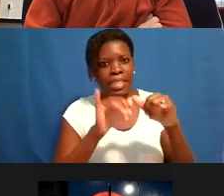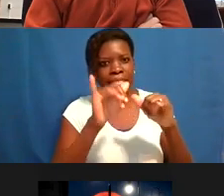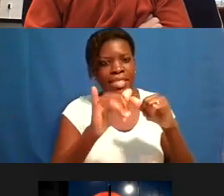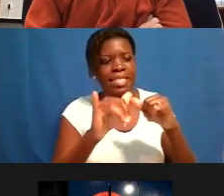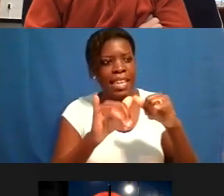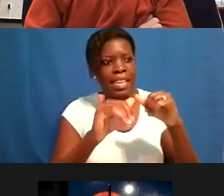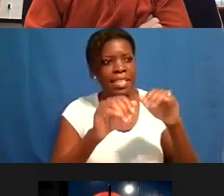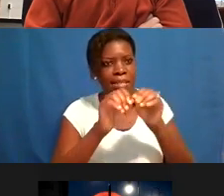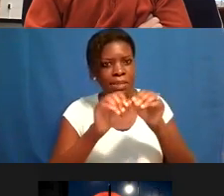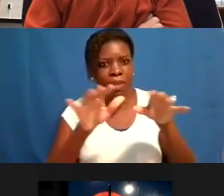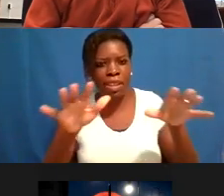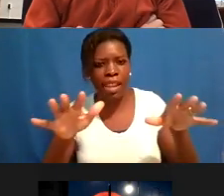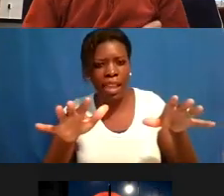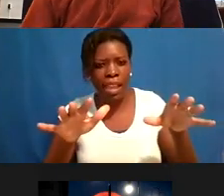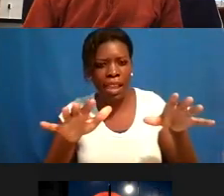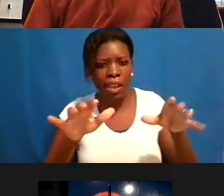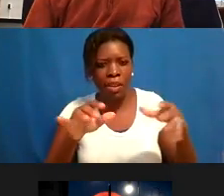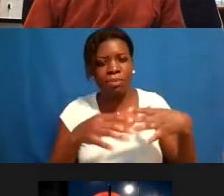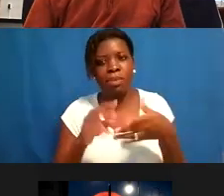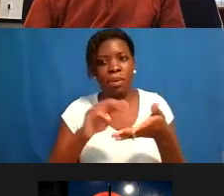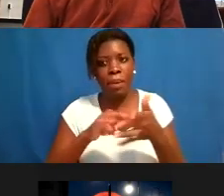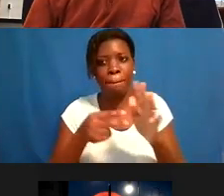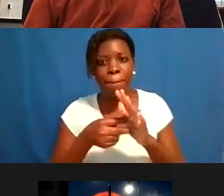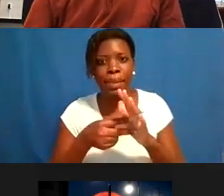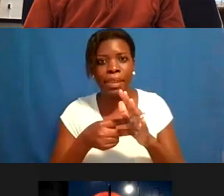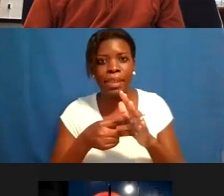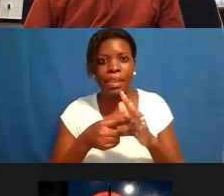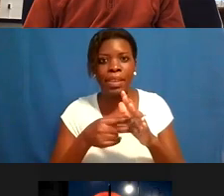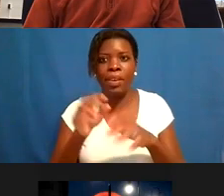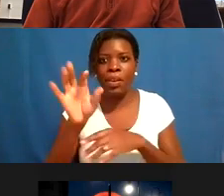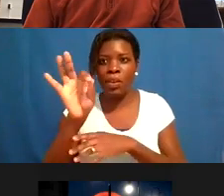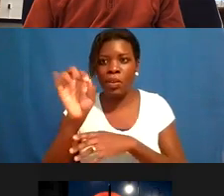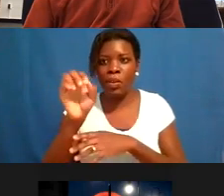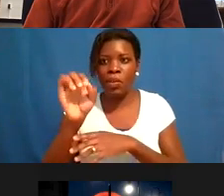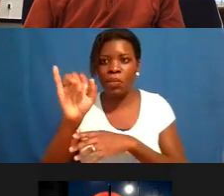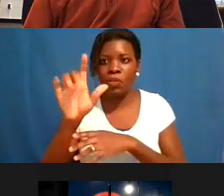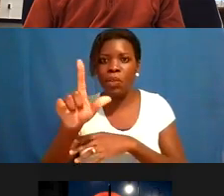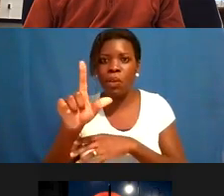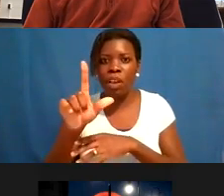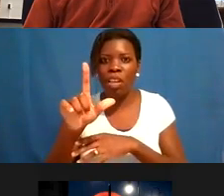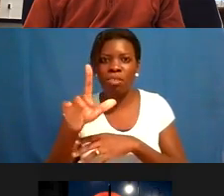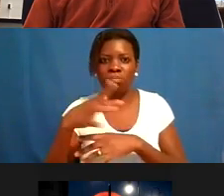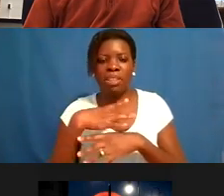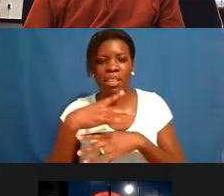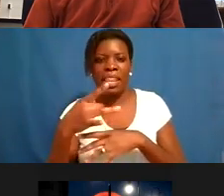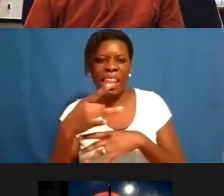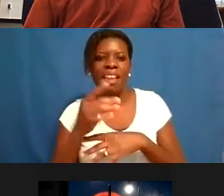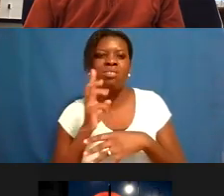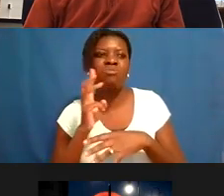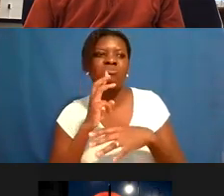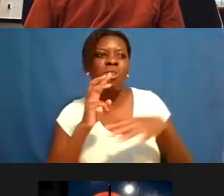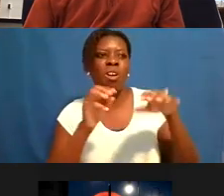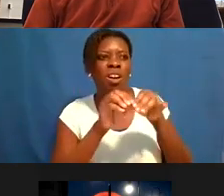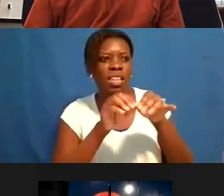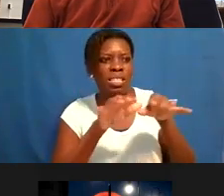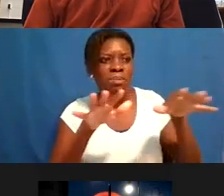foil. So what this means is that the aluminum foil actually likes the water and it spreads out on it, but it does not